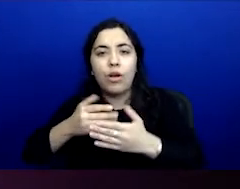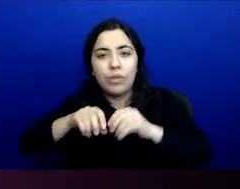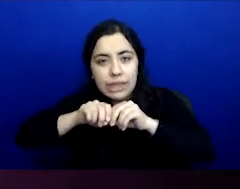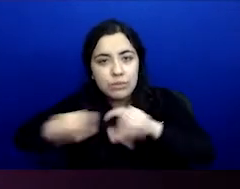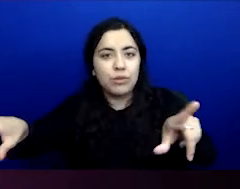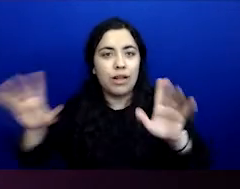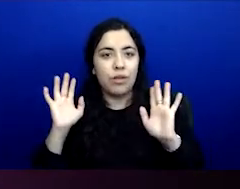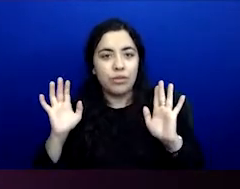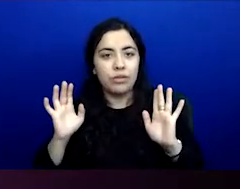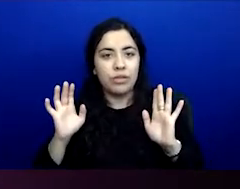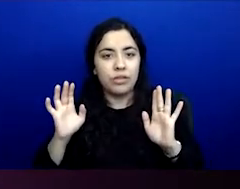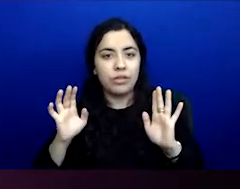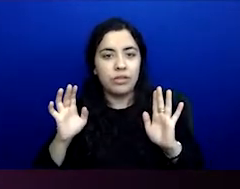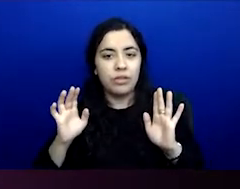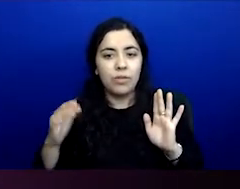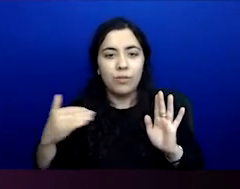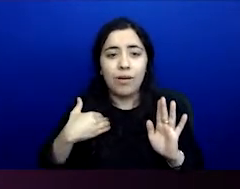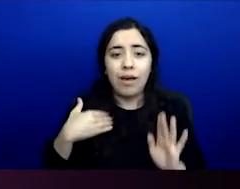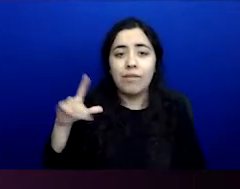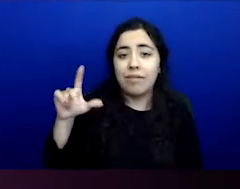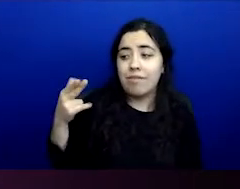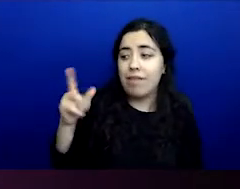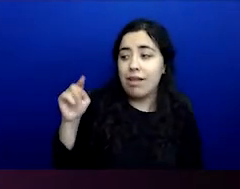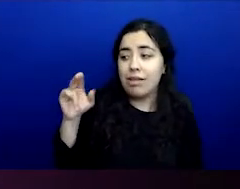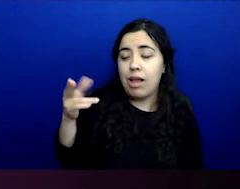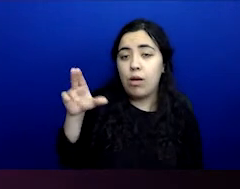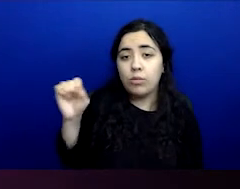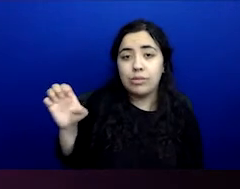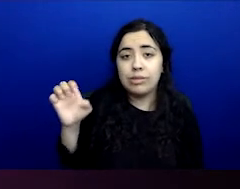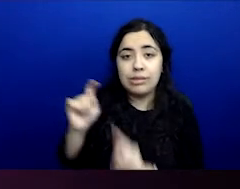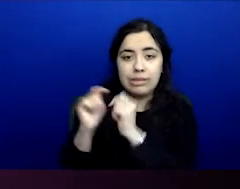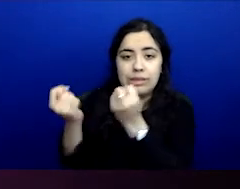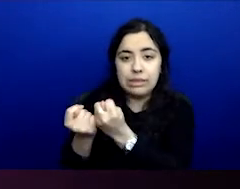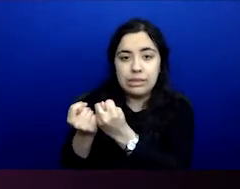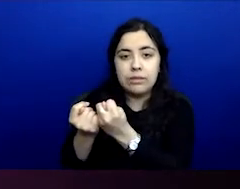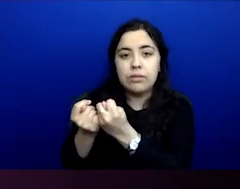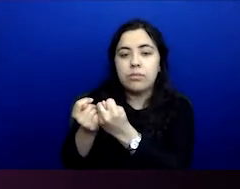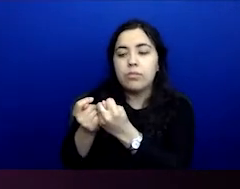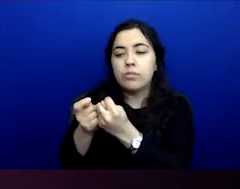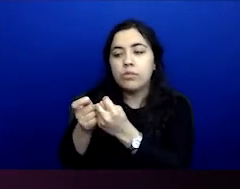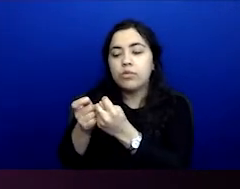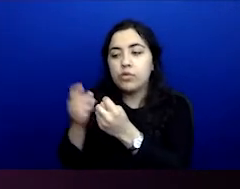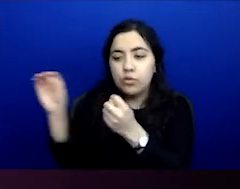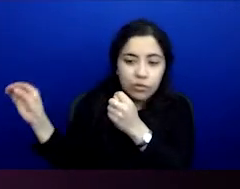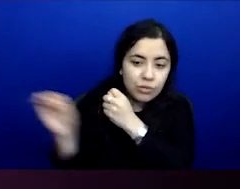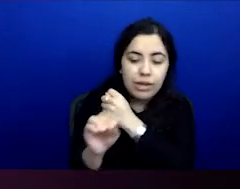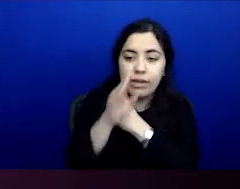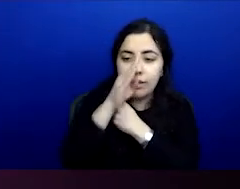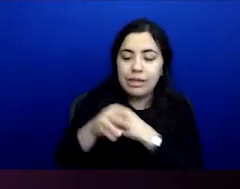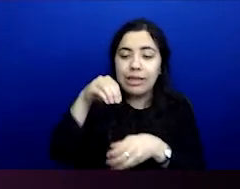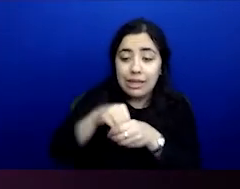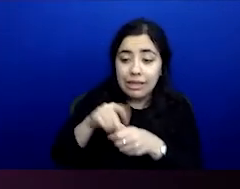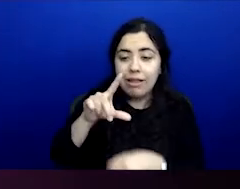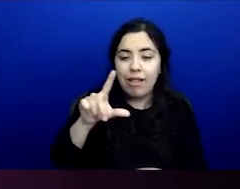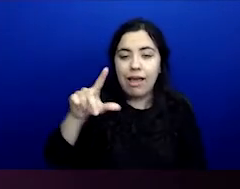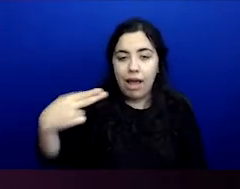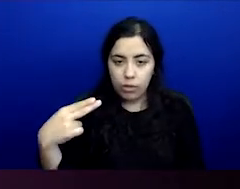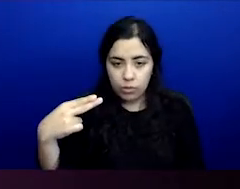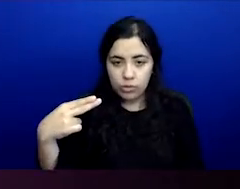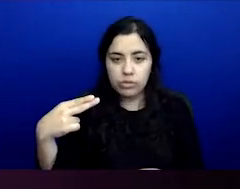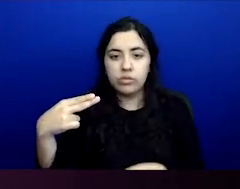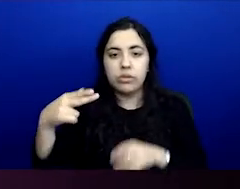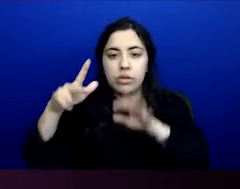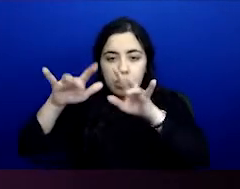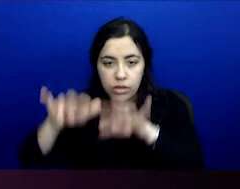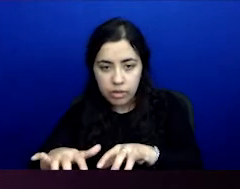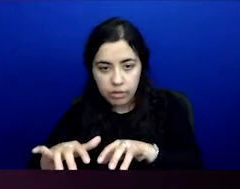have a PR here you can check out to actually put in recommendations directly in Lighthouse so that you can understand what specific Next.js thing